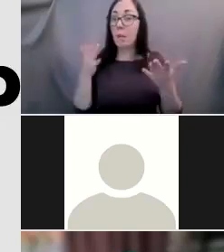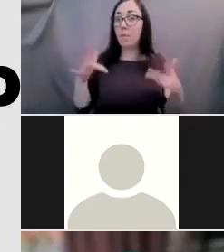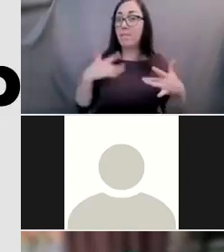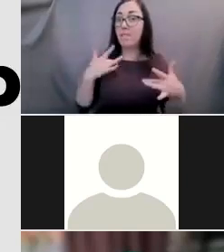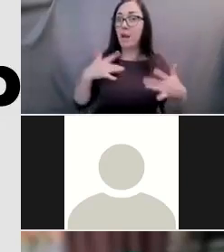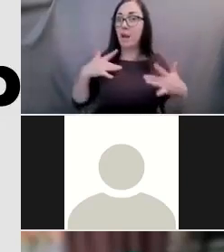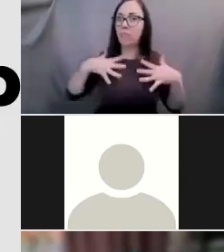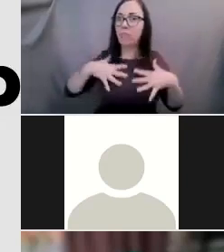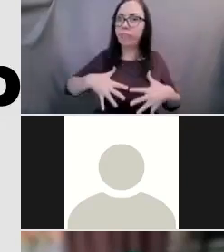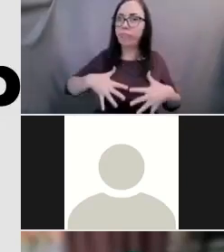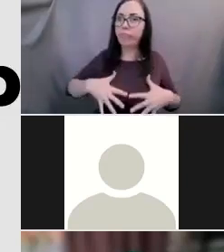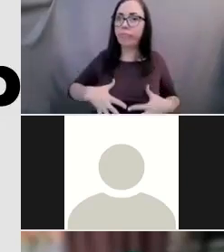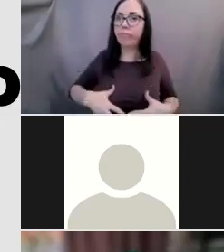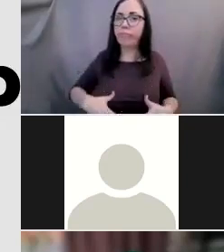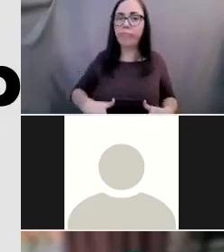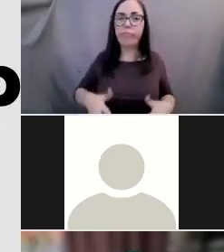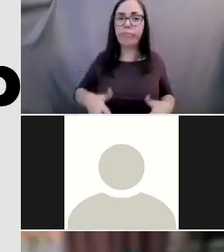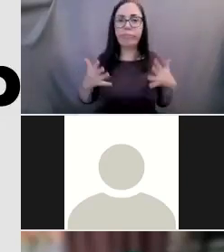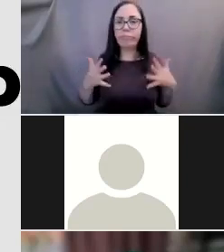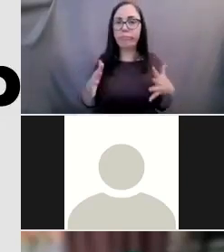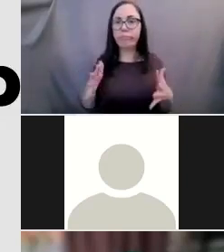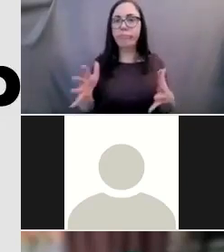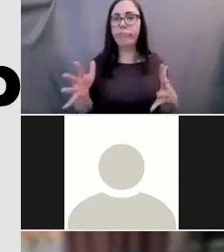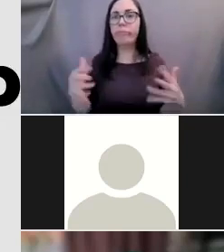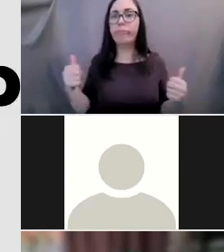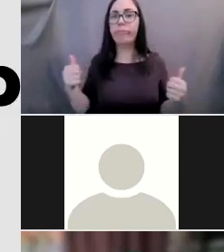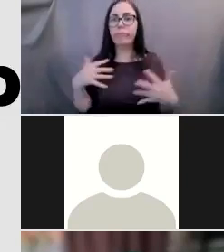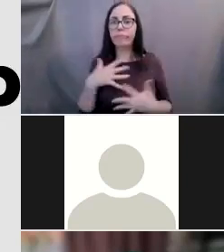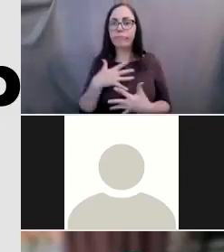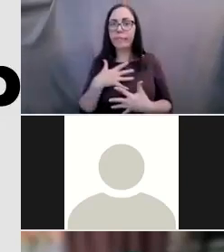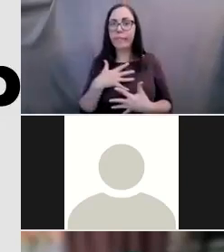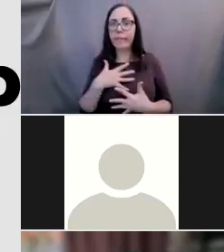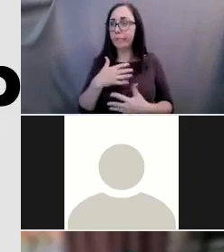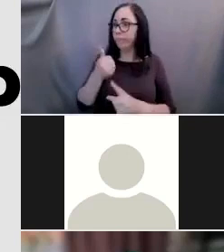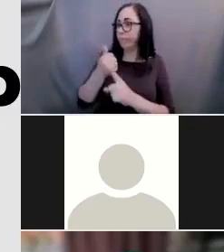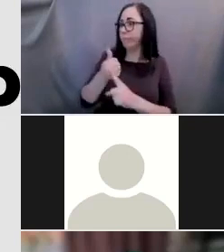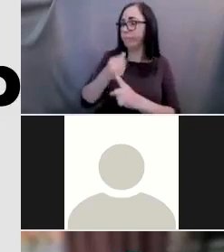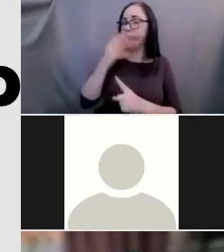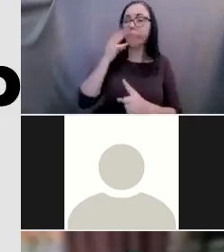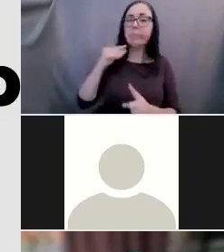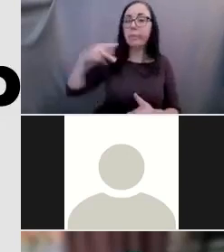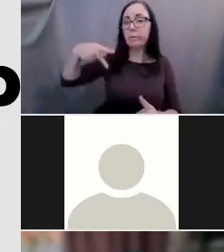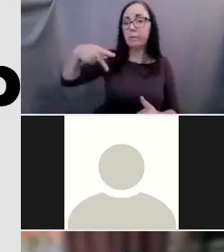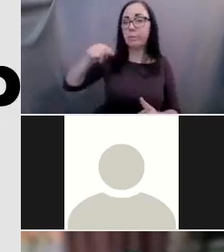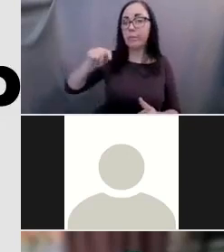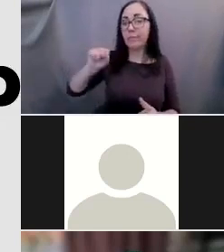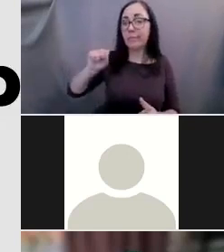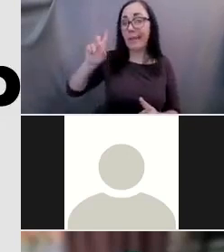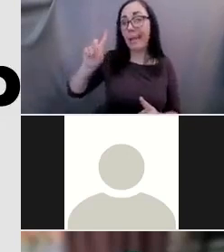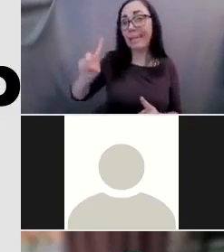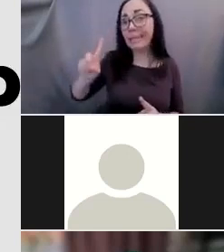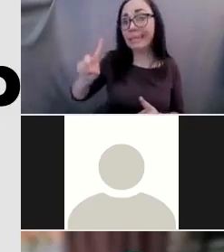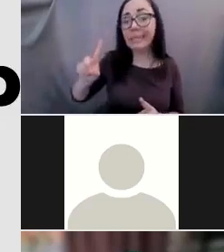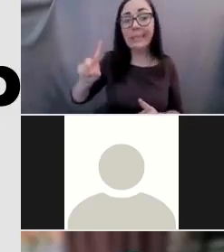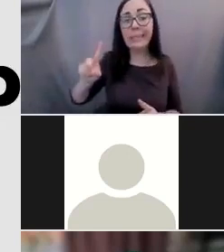They might be showing symptoms of PTSD, post-traumatic stress disorder, or flashbacks.